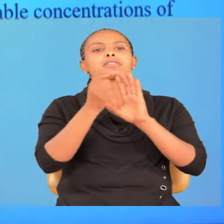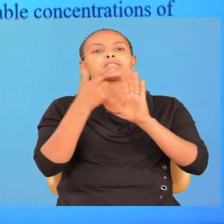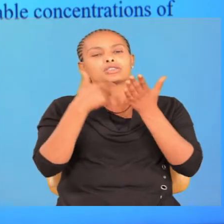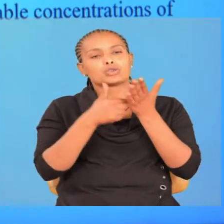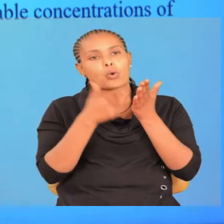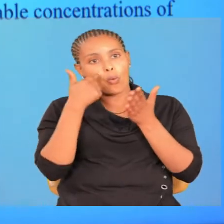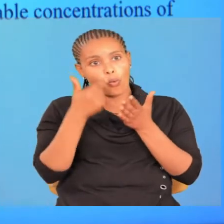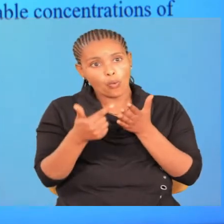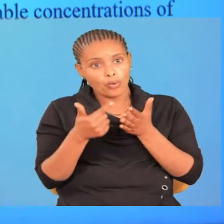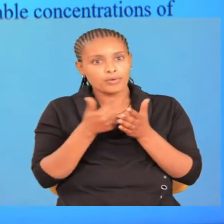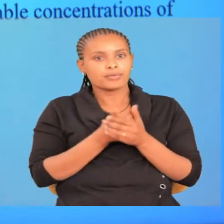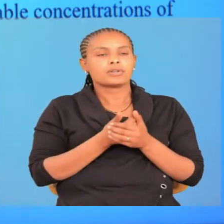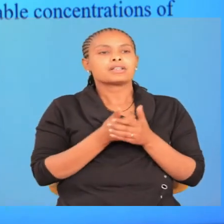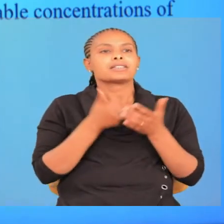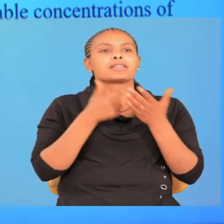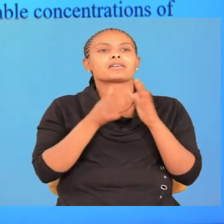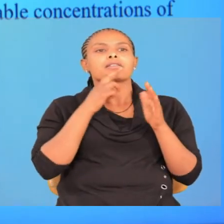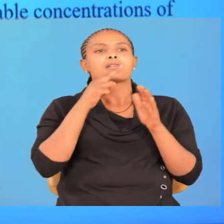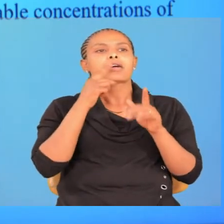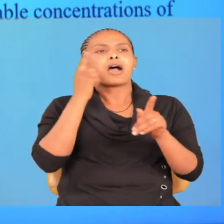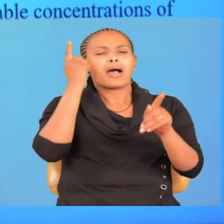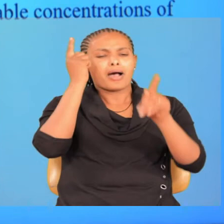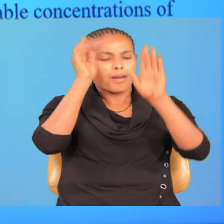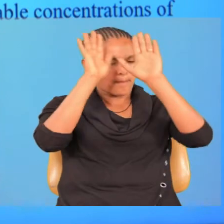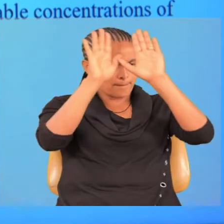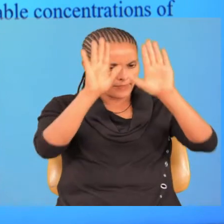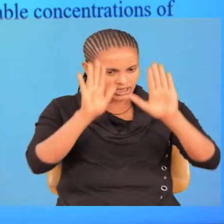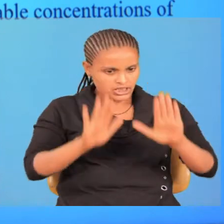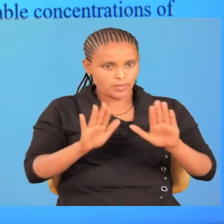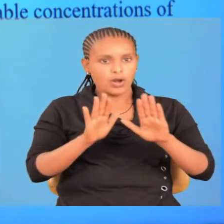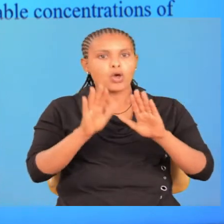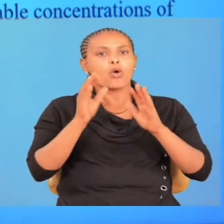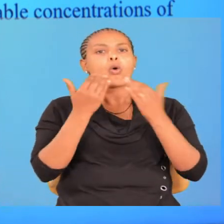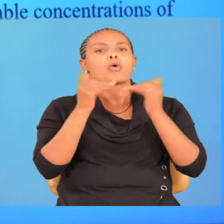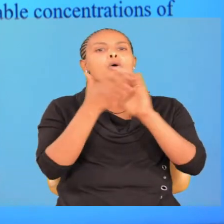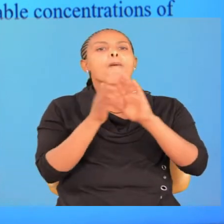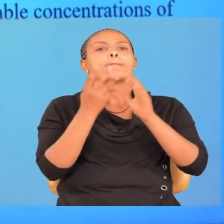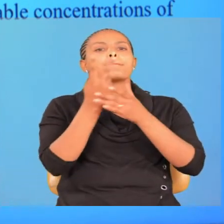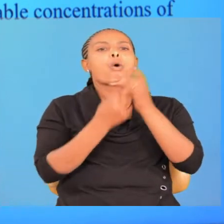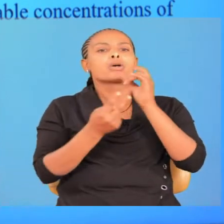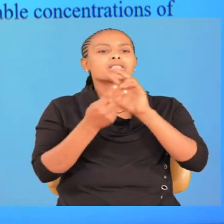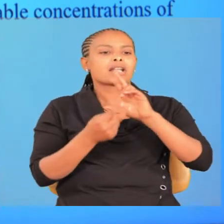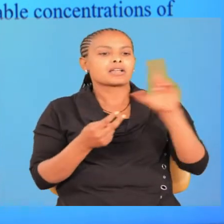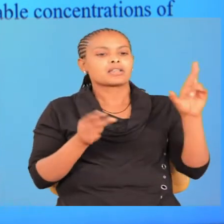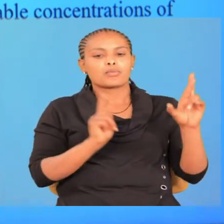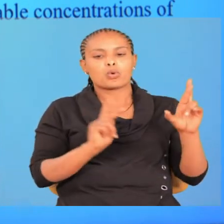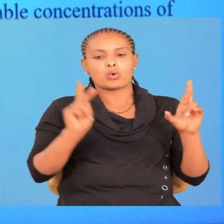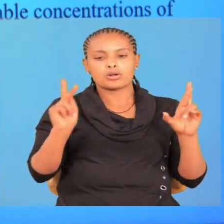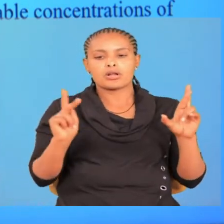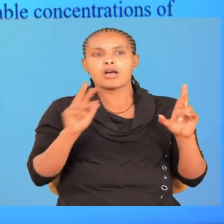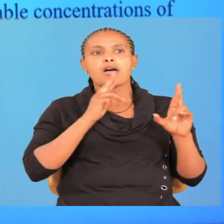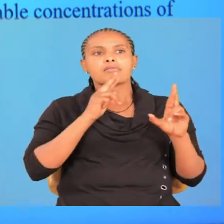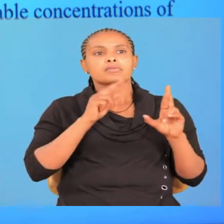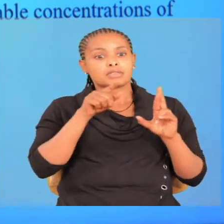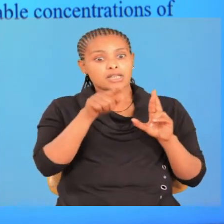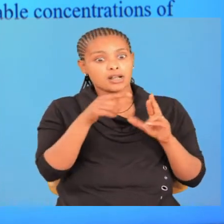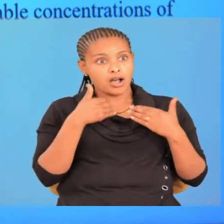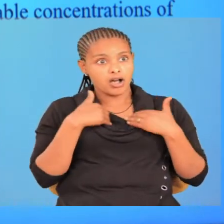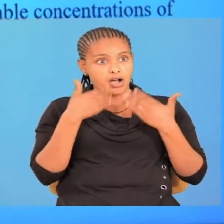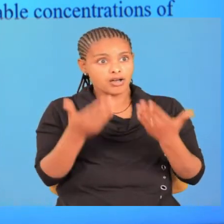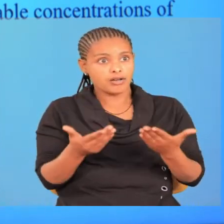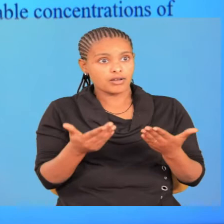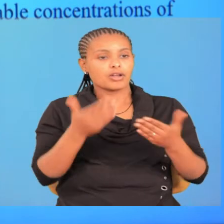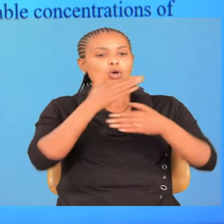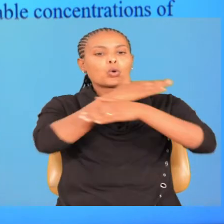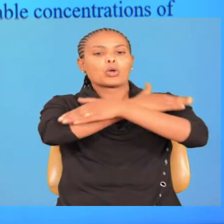show? There is appreciable concentration of both reactants and products are there in